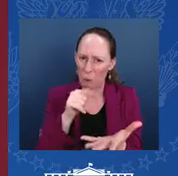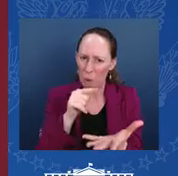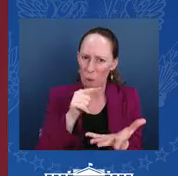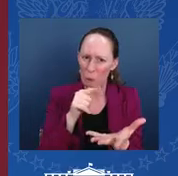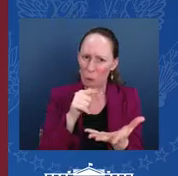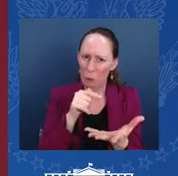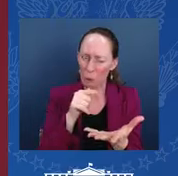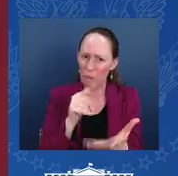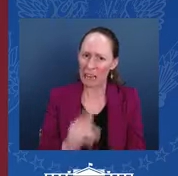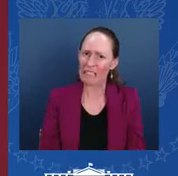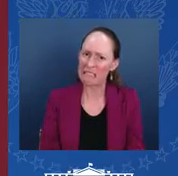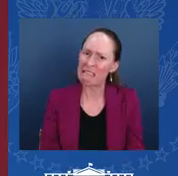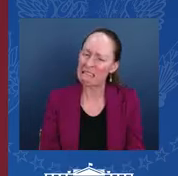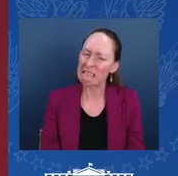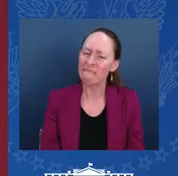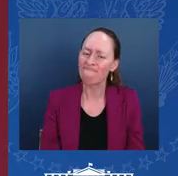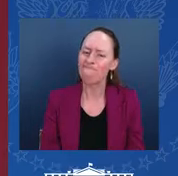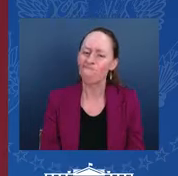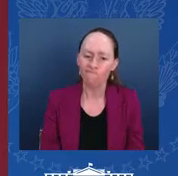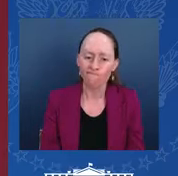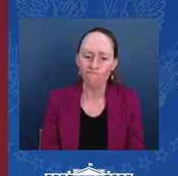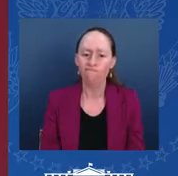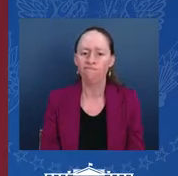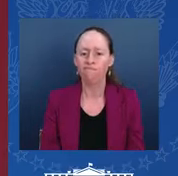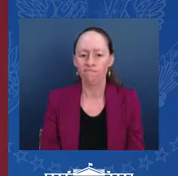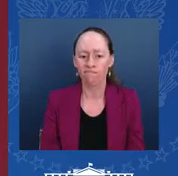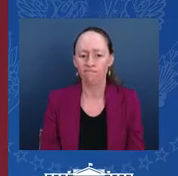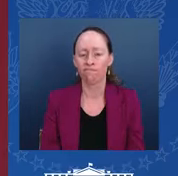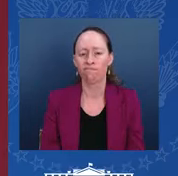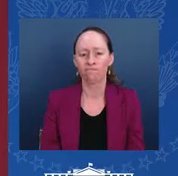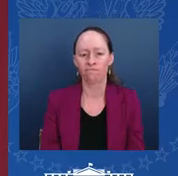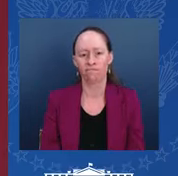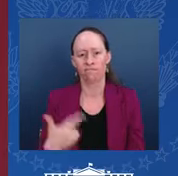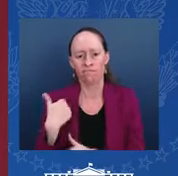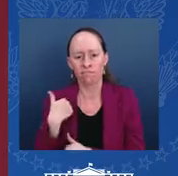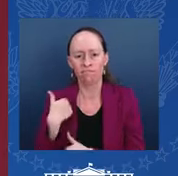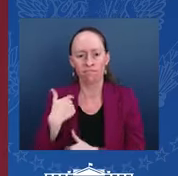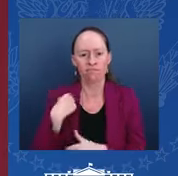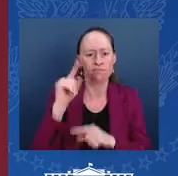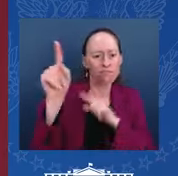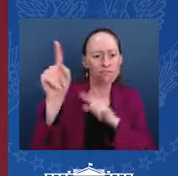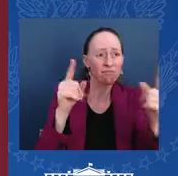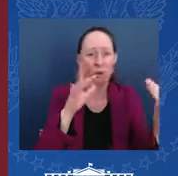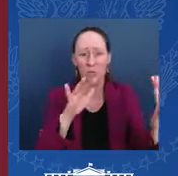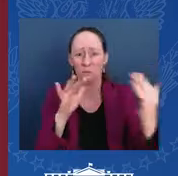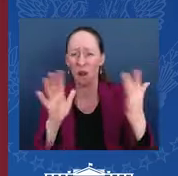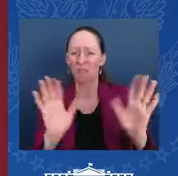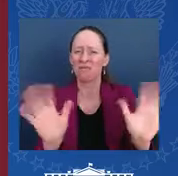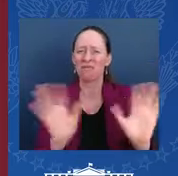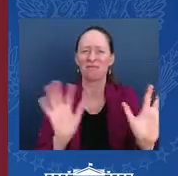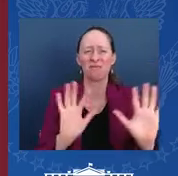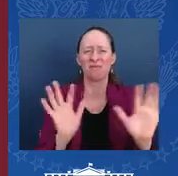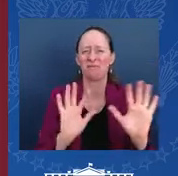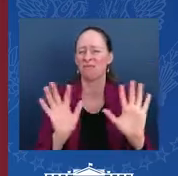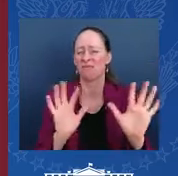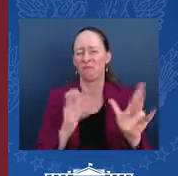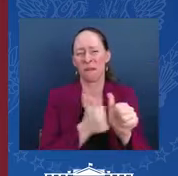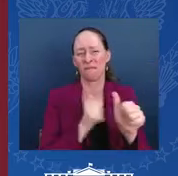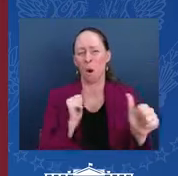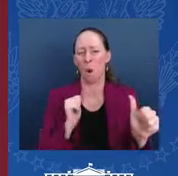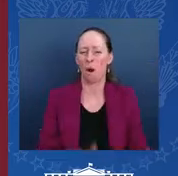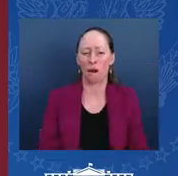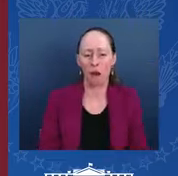Americans in war. So, folks, there's so much at stake. So, please, I know you'll all vote, but please call your neighbors,